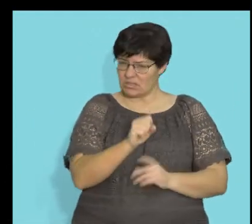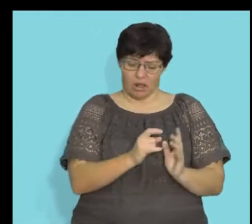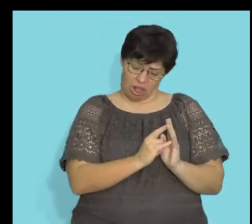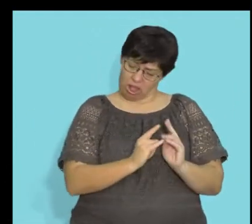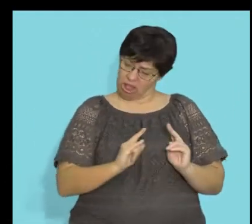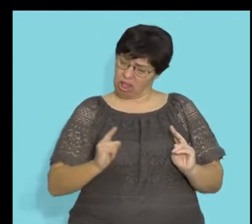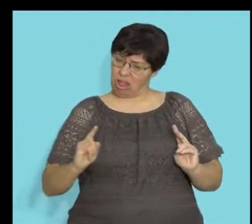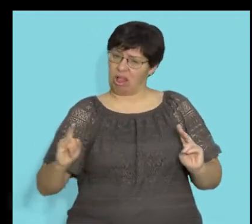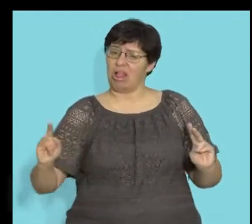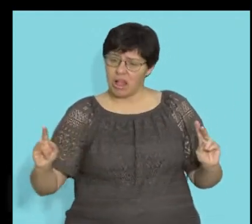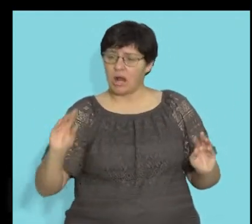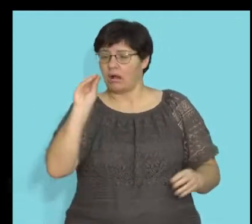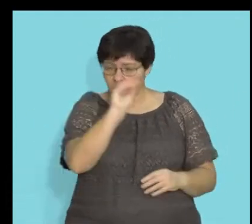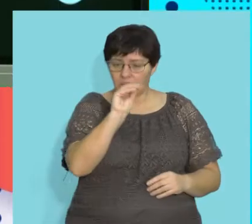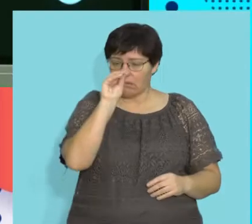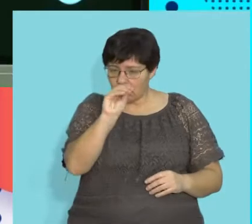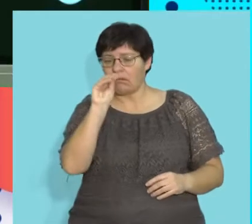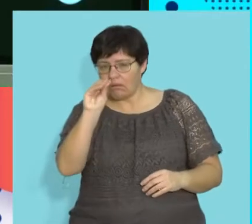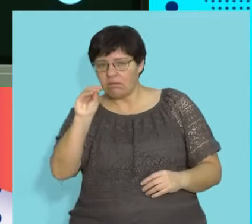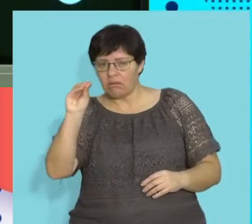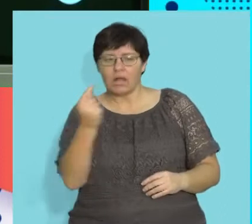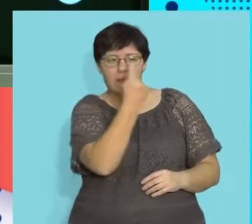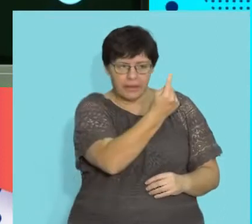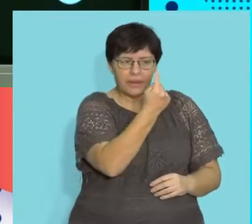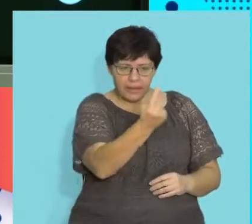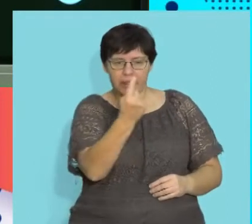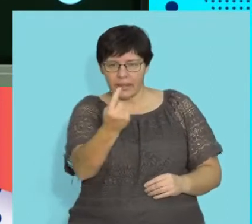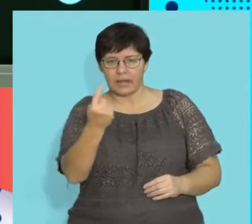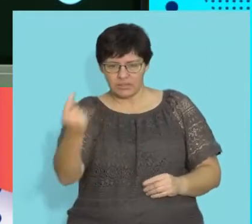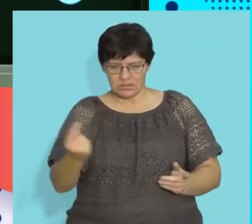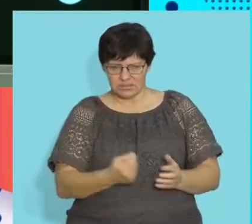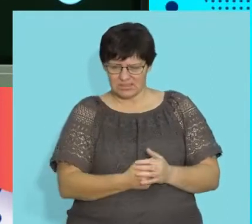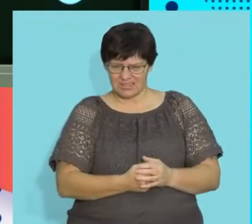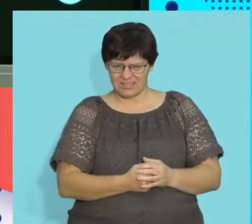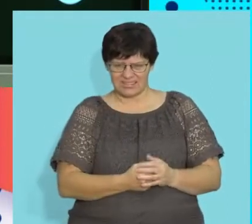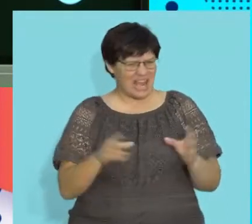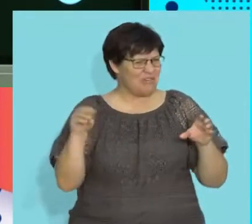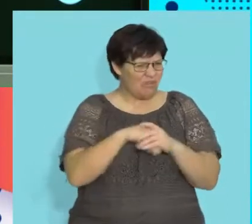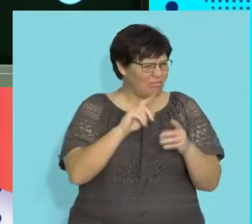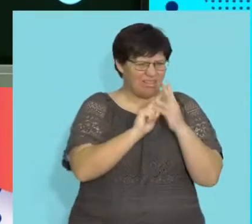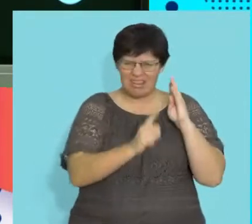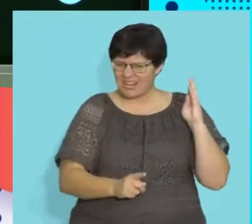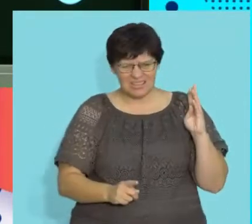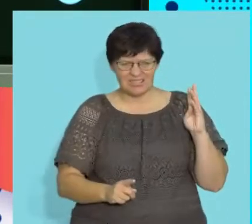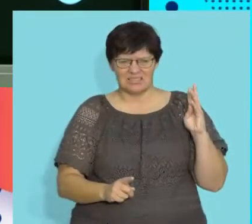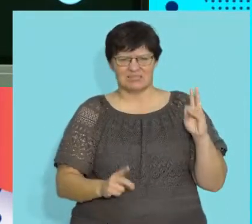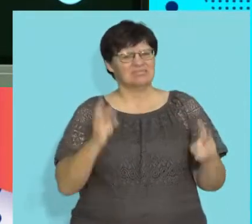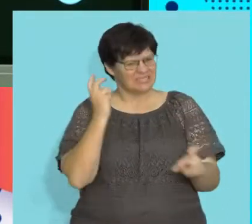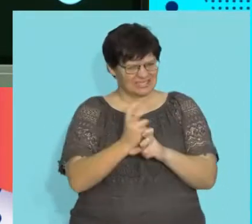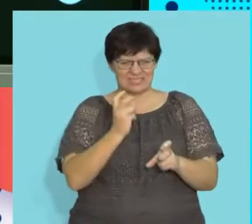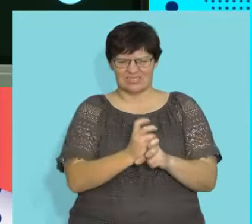it can be quite tedious to write down all the different pieces of the sum with the different letters involved,